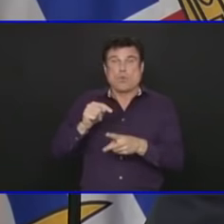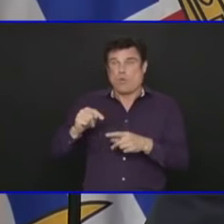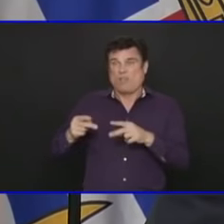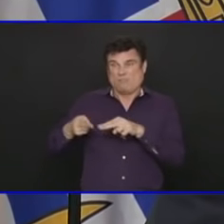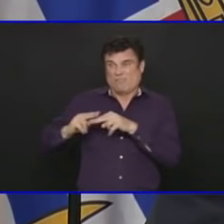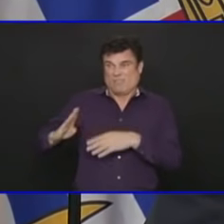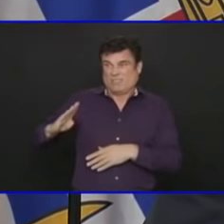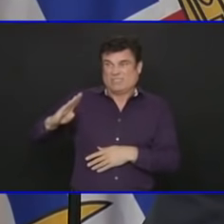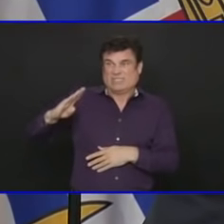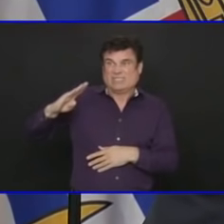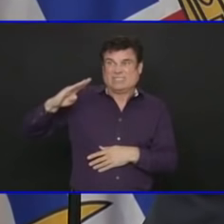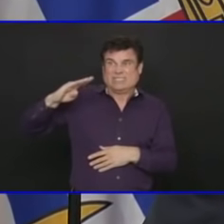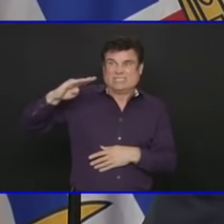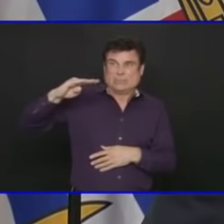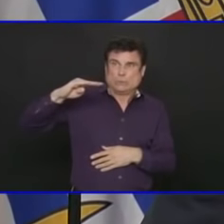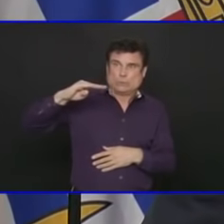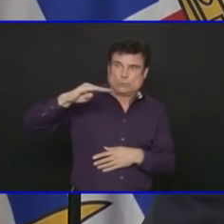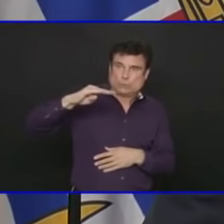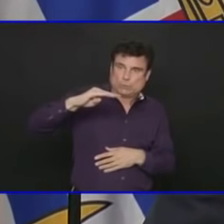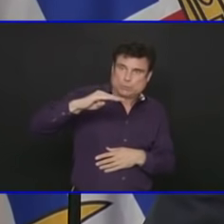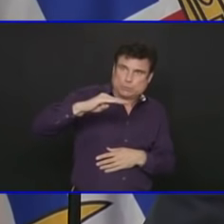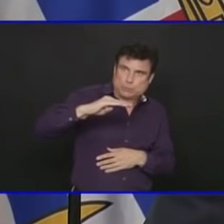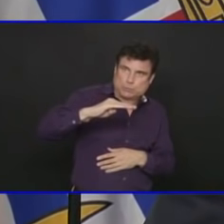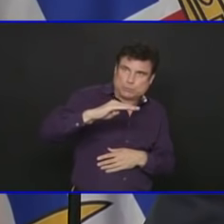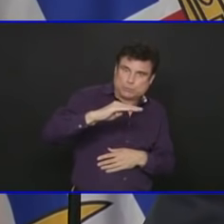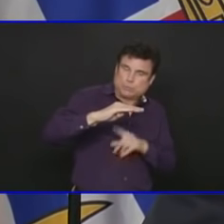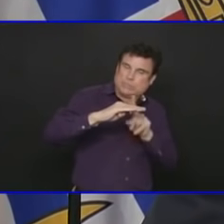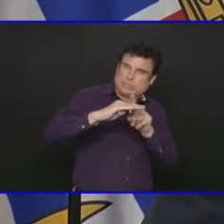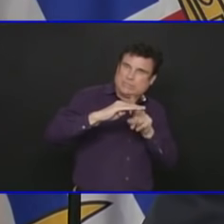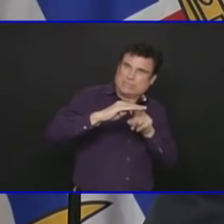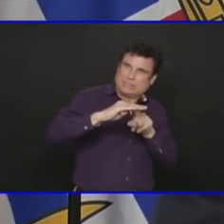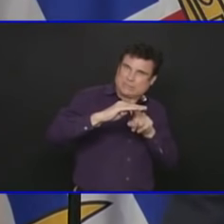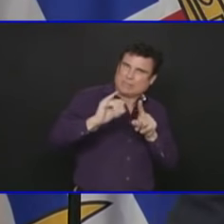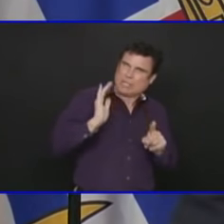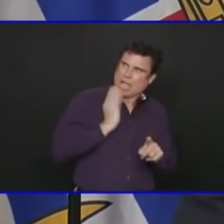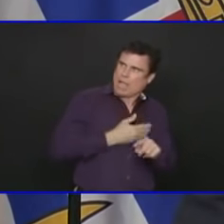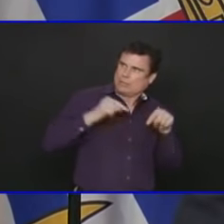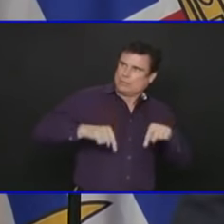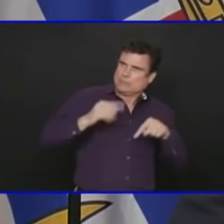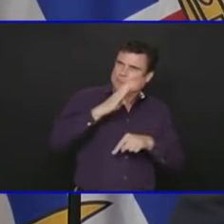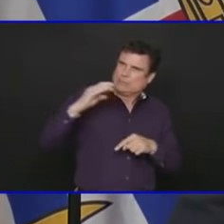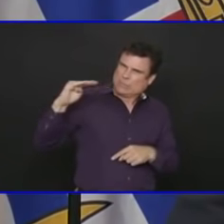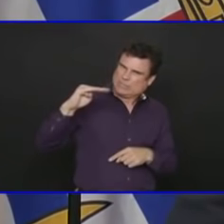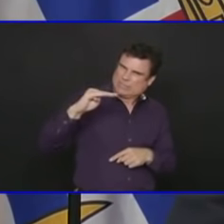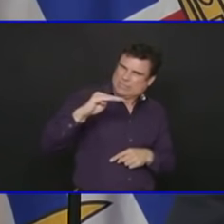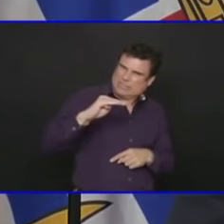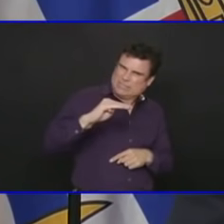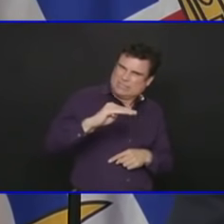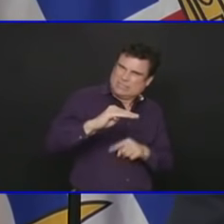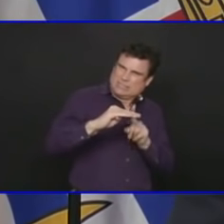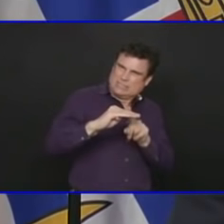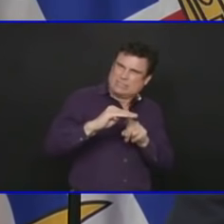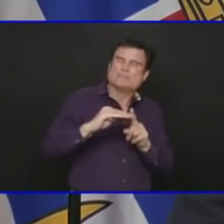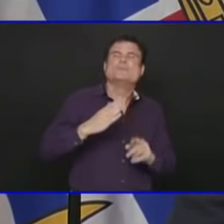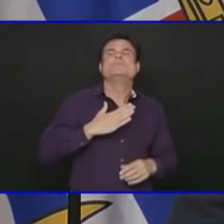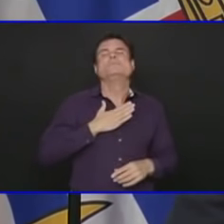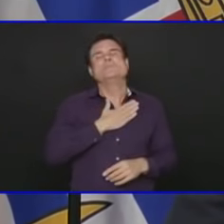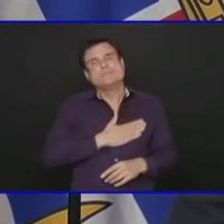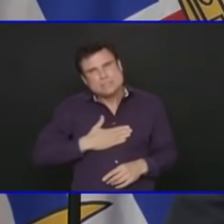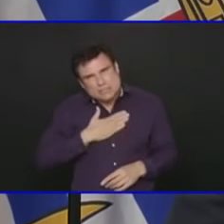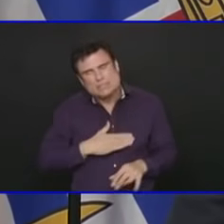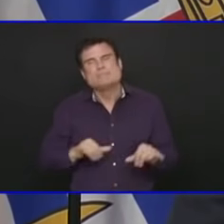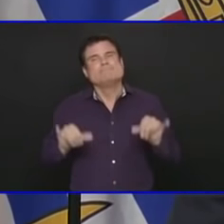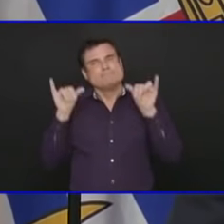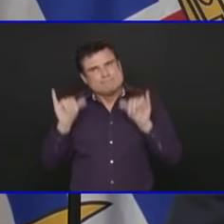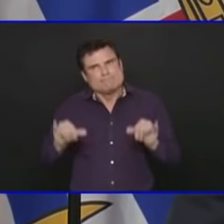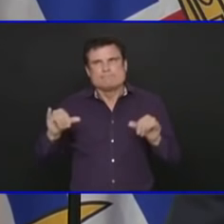them. So let's keep this going, and let's keep with what we have been doing so far, which is being kind